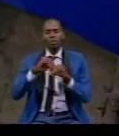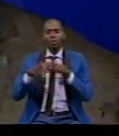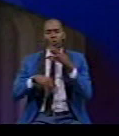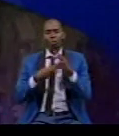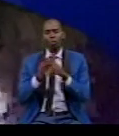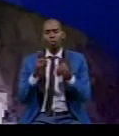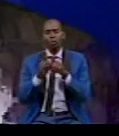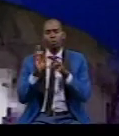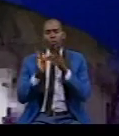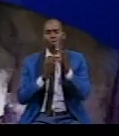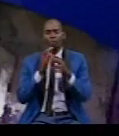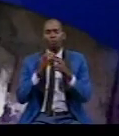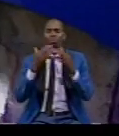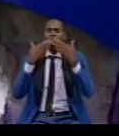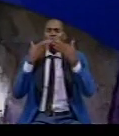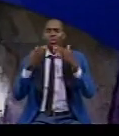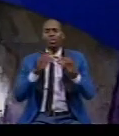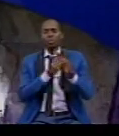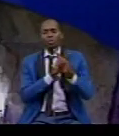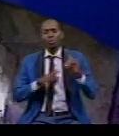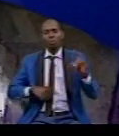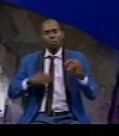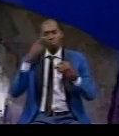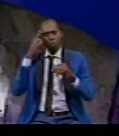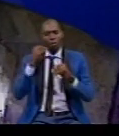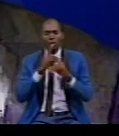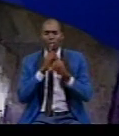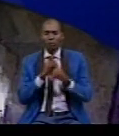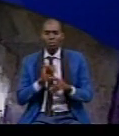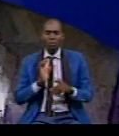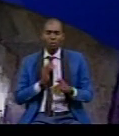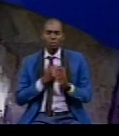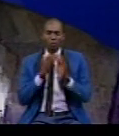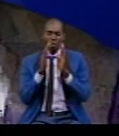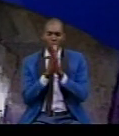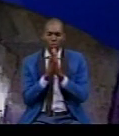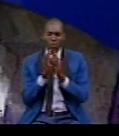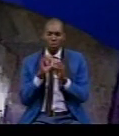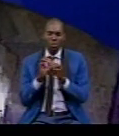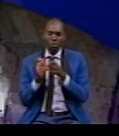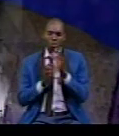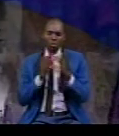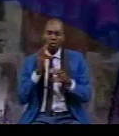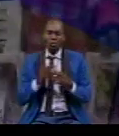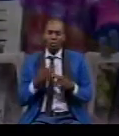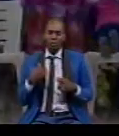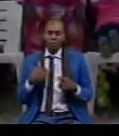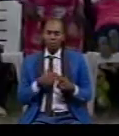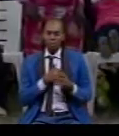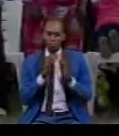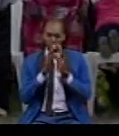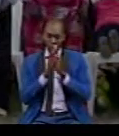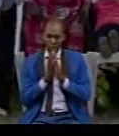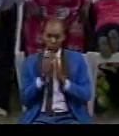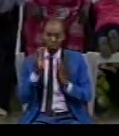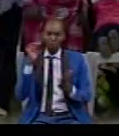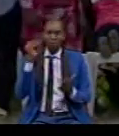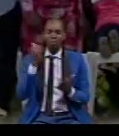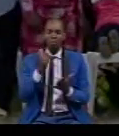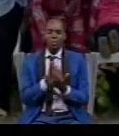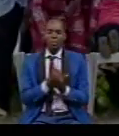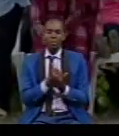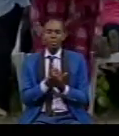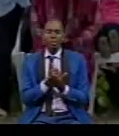am saved. And I want you also to be saved. I said, okay, before I listen to you, I want to ask you